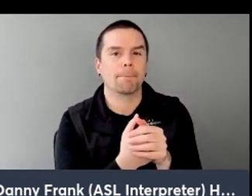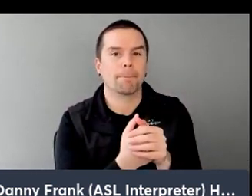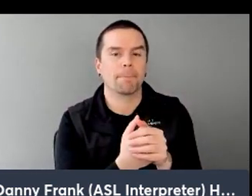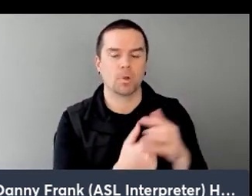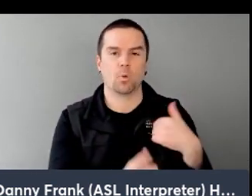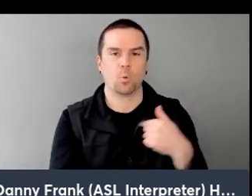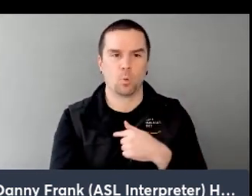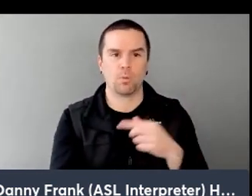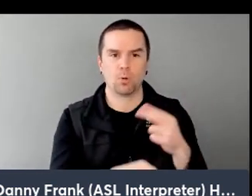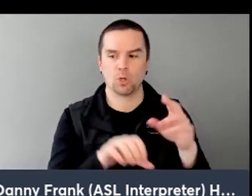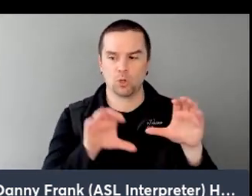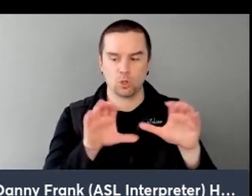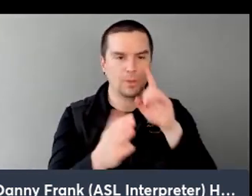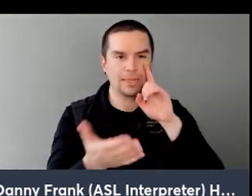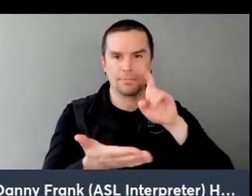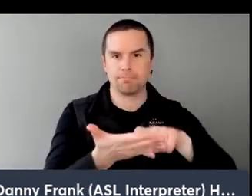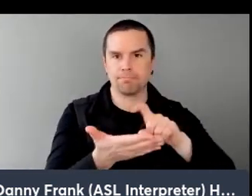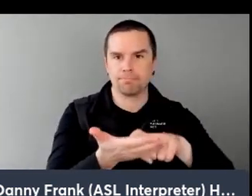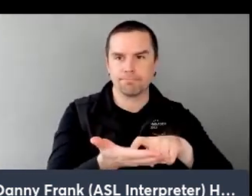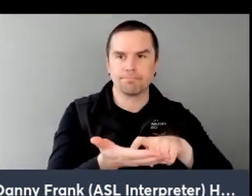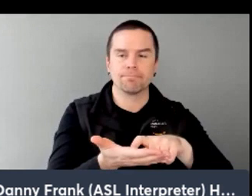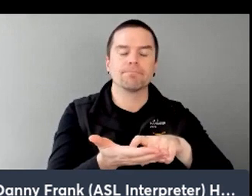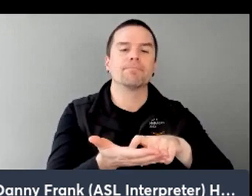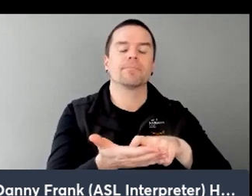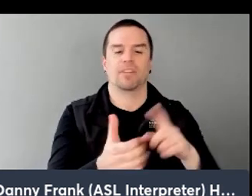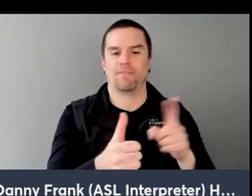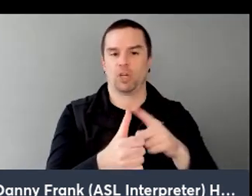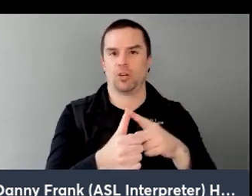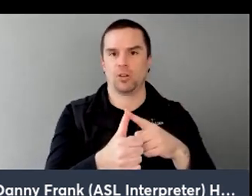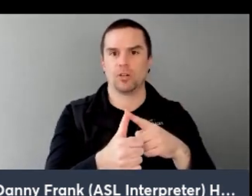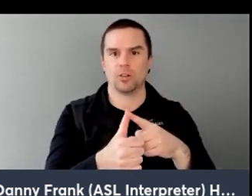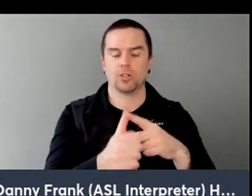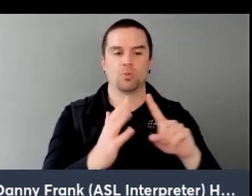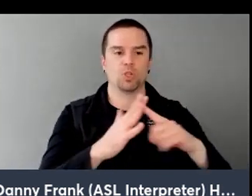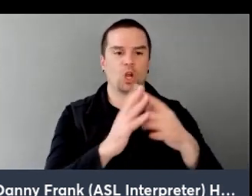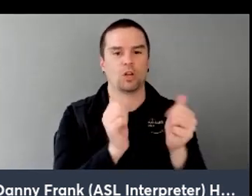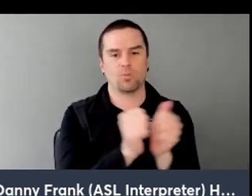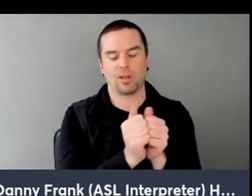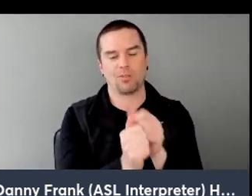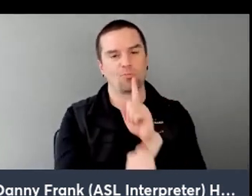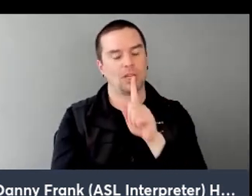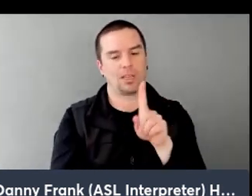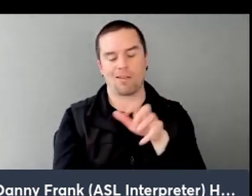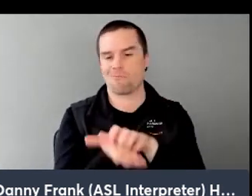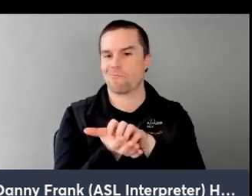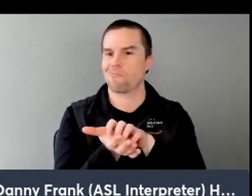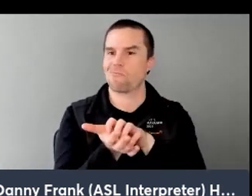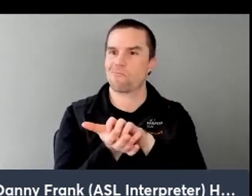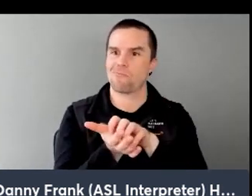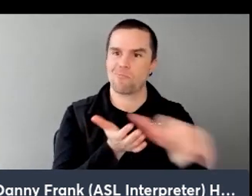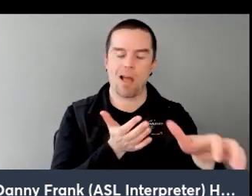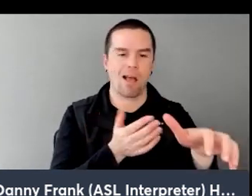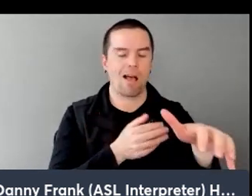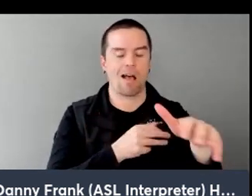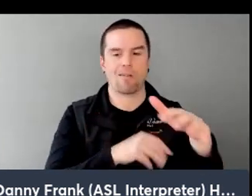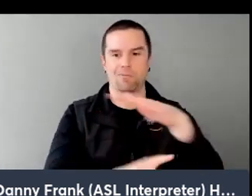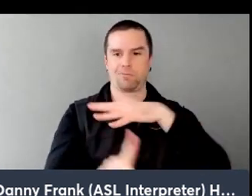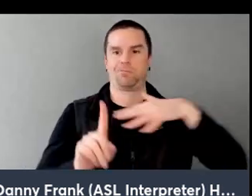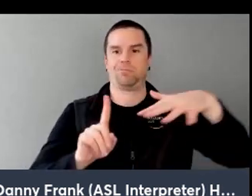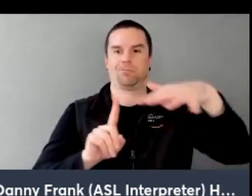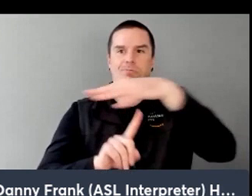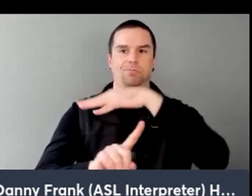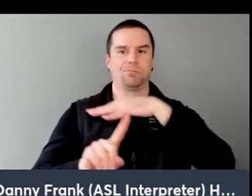detection, at first we started with a very rough scene that looked not very realistic, and that failed. That we